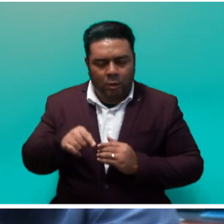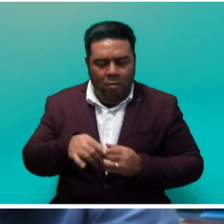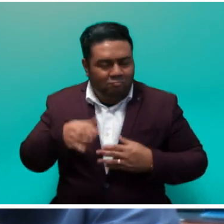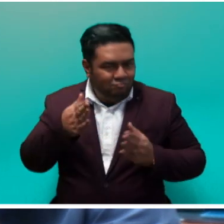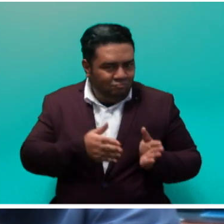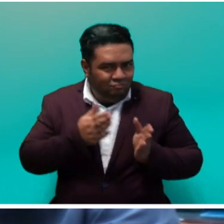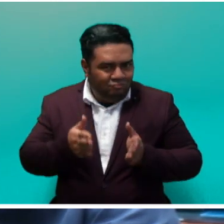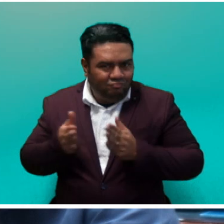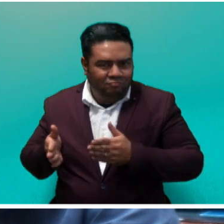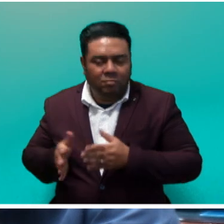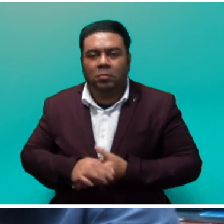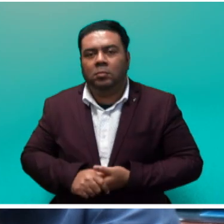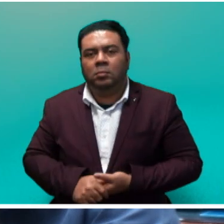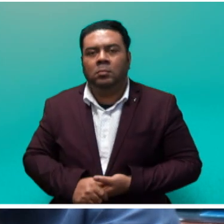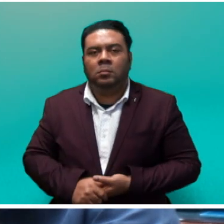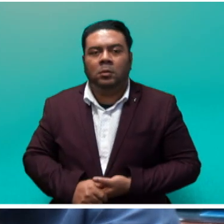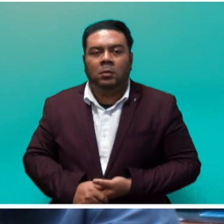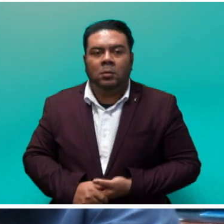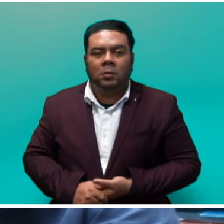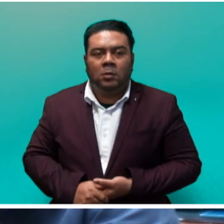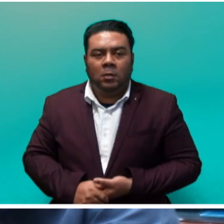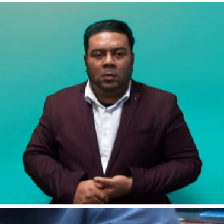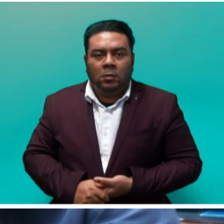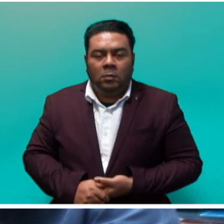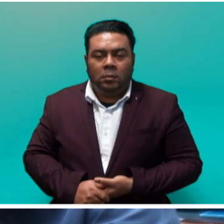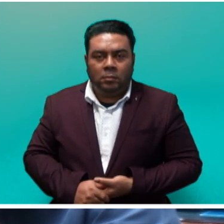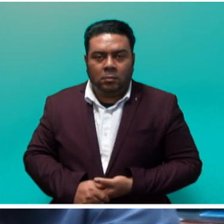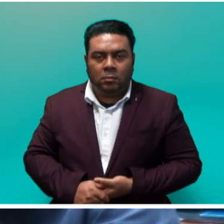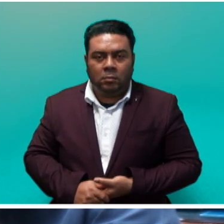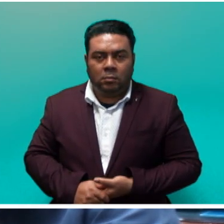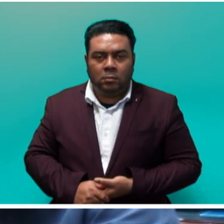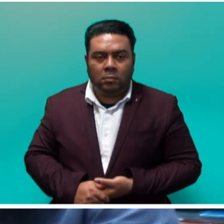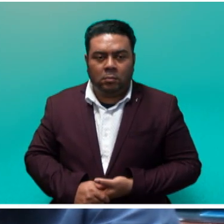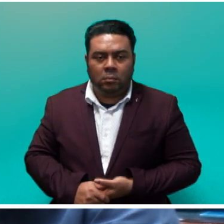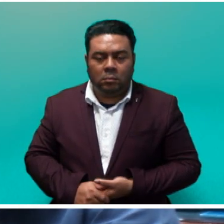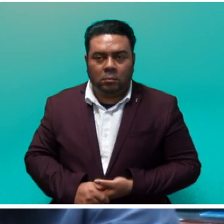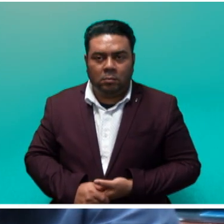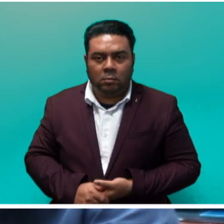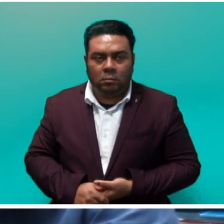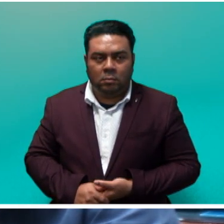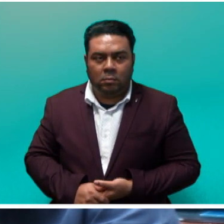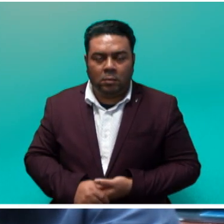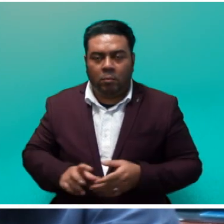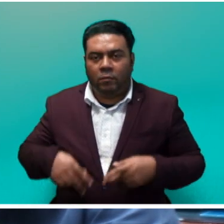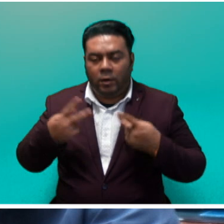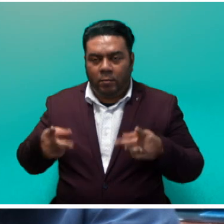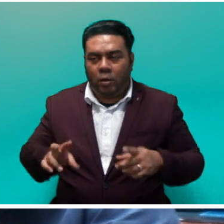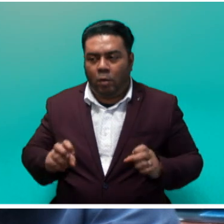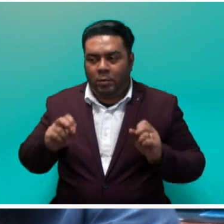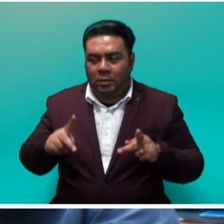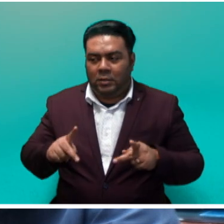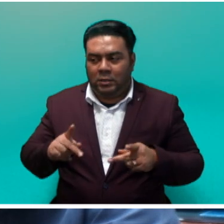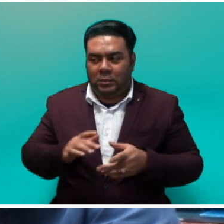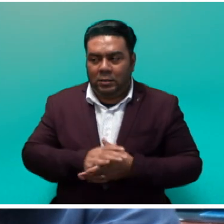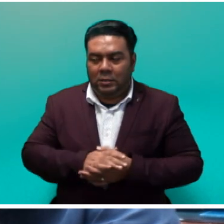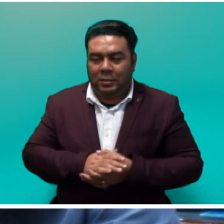Conducting preventive maintenance to regularly apply security patches and updates provided by the operating system to